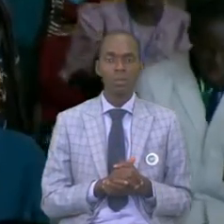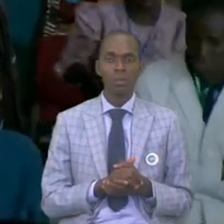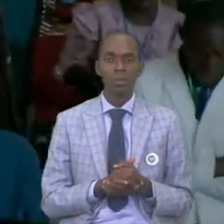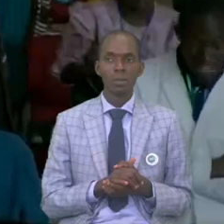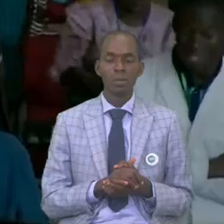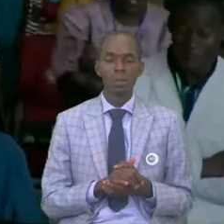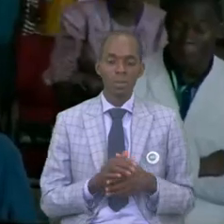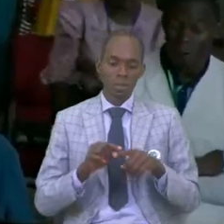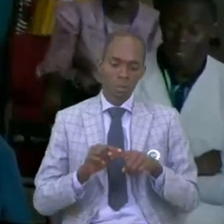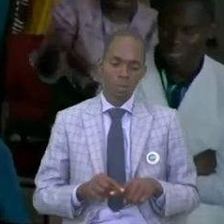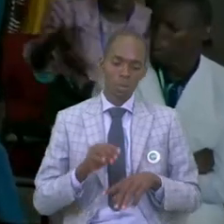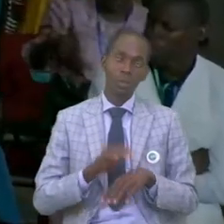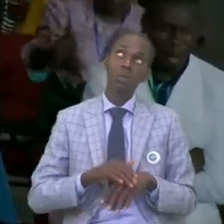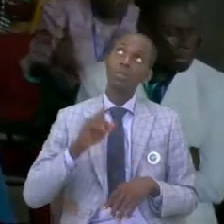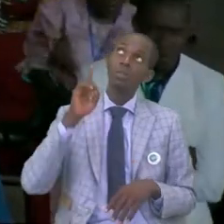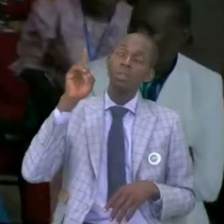Rely on him.